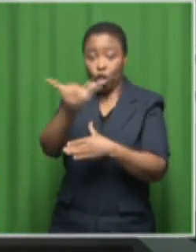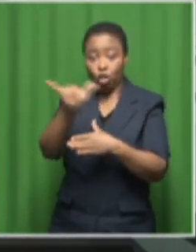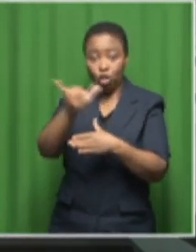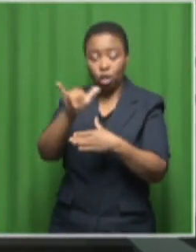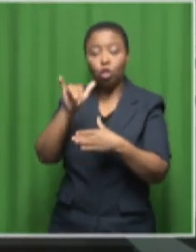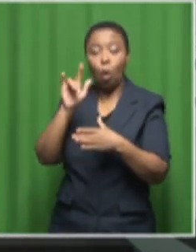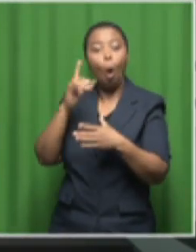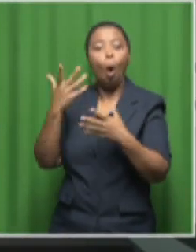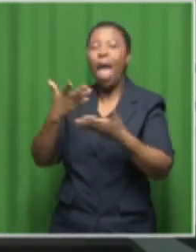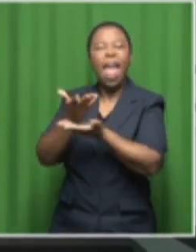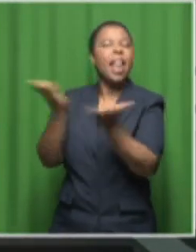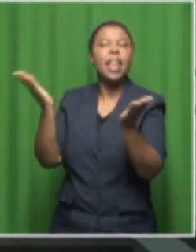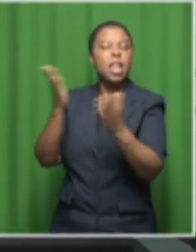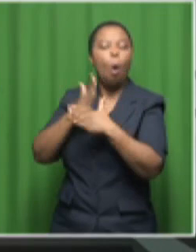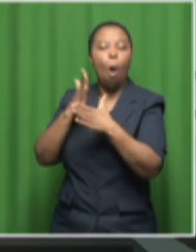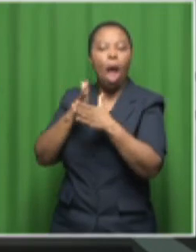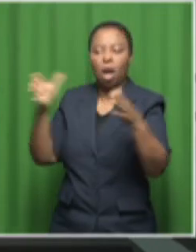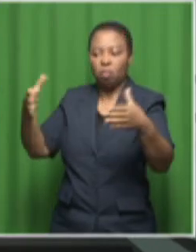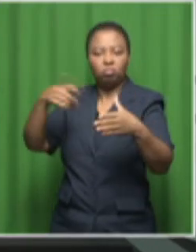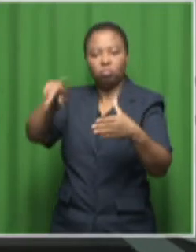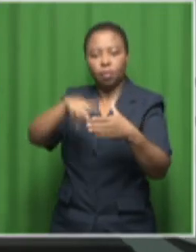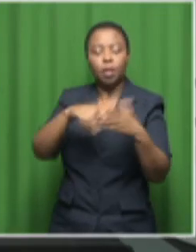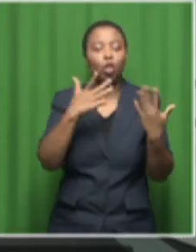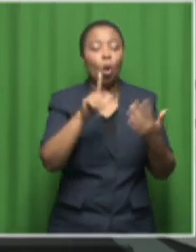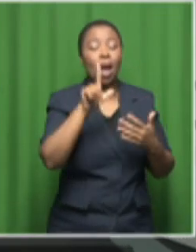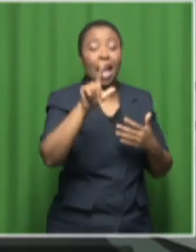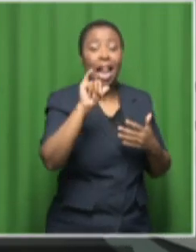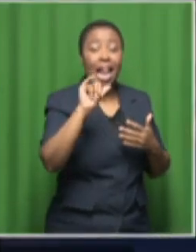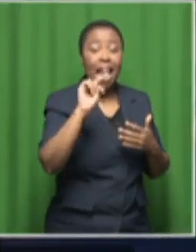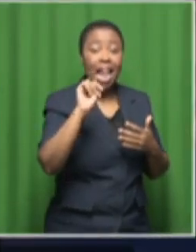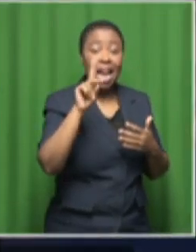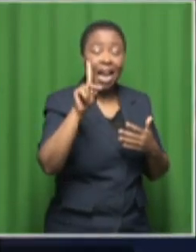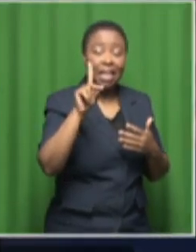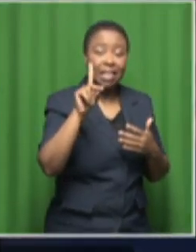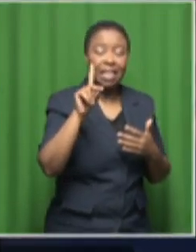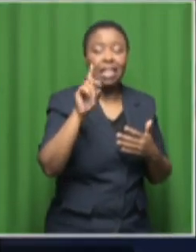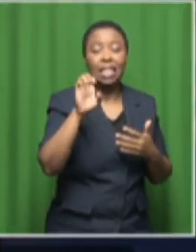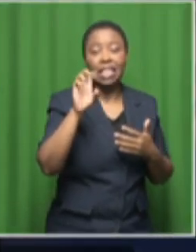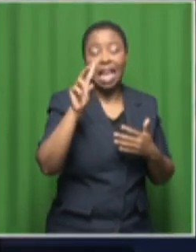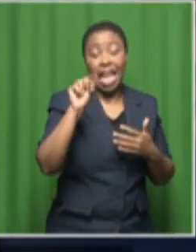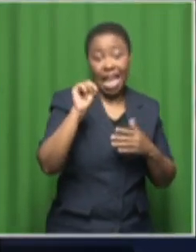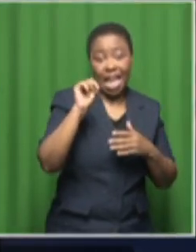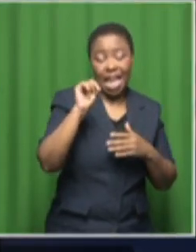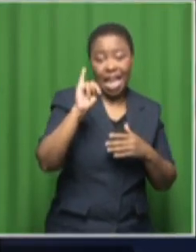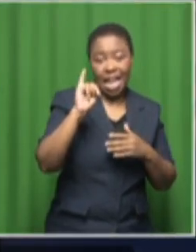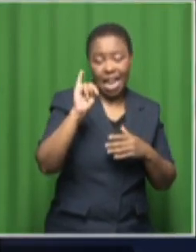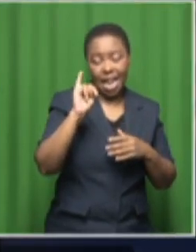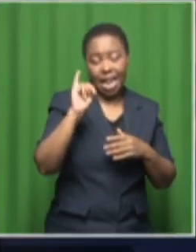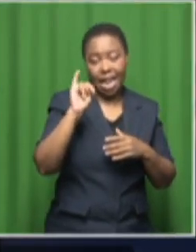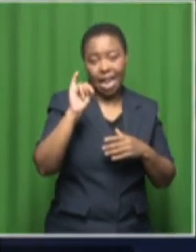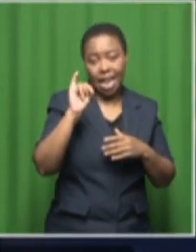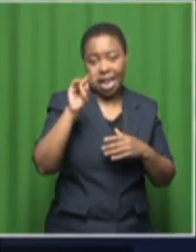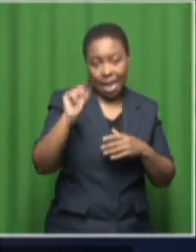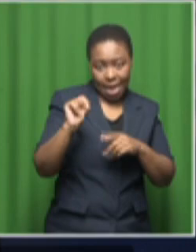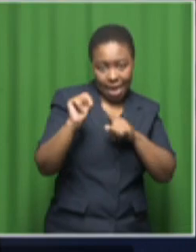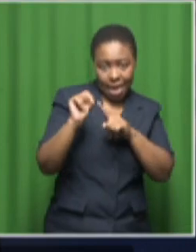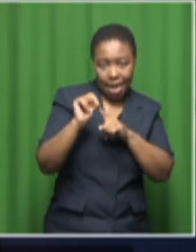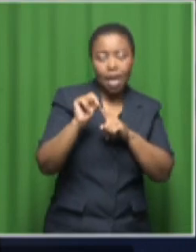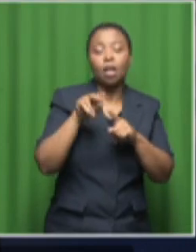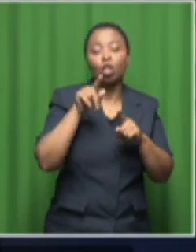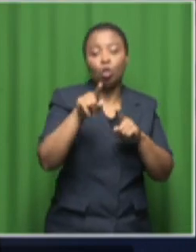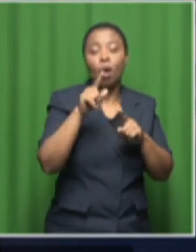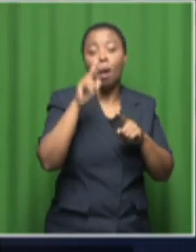is in? So I'm going to bring it back to the LinkedIn verification. So if you've got a LinkedIn profile and you use it to engage professionally